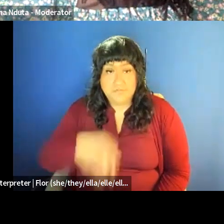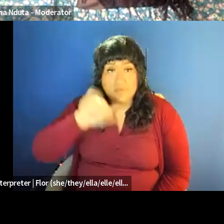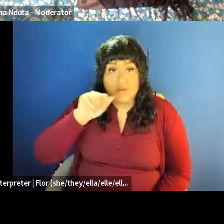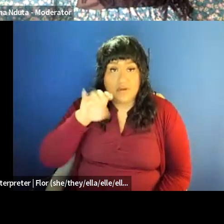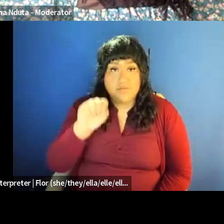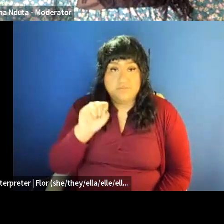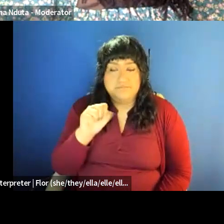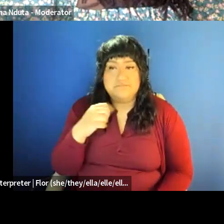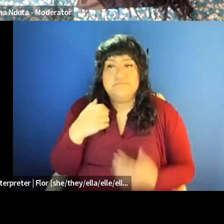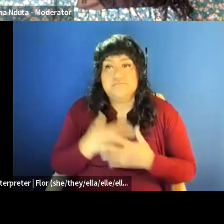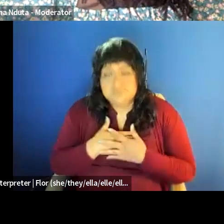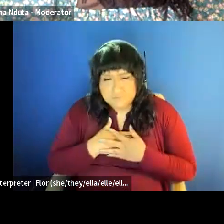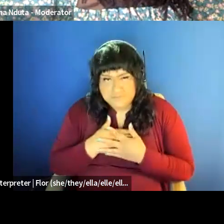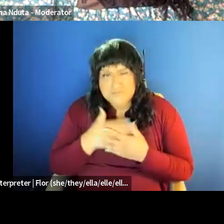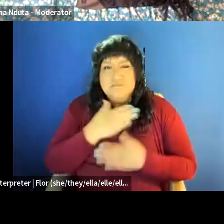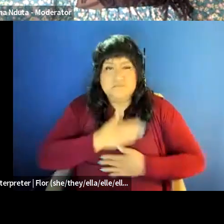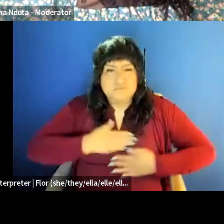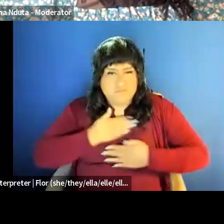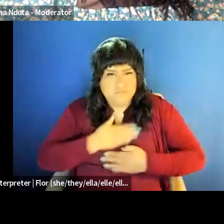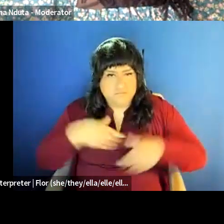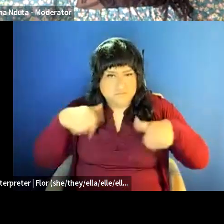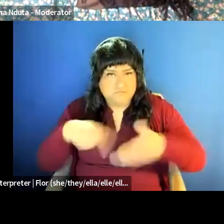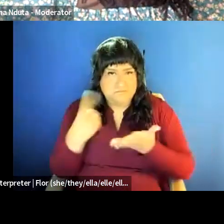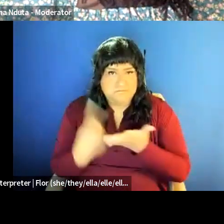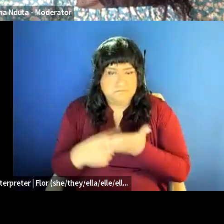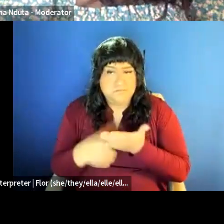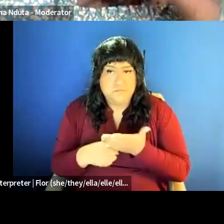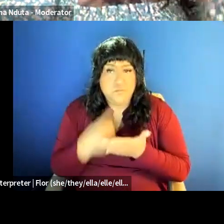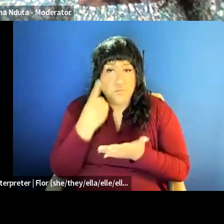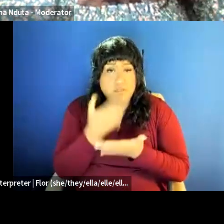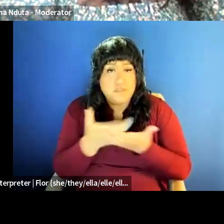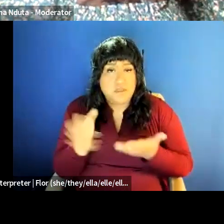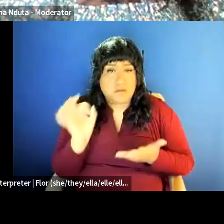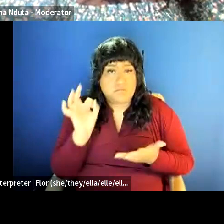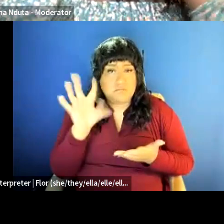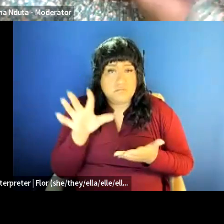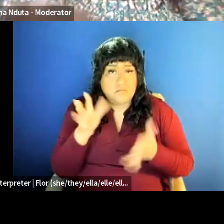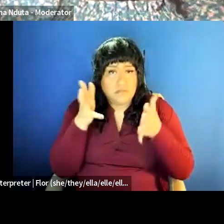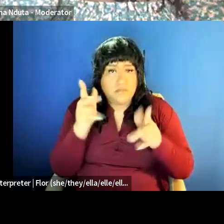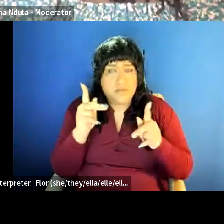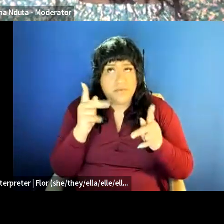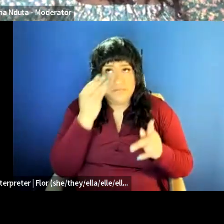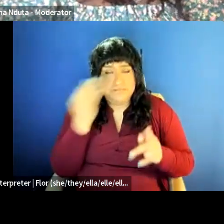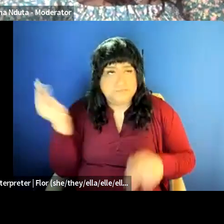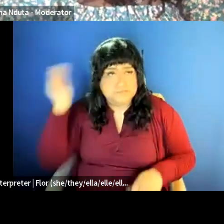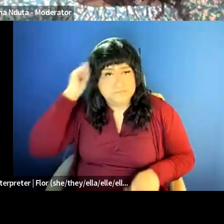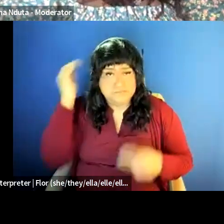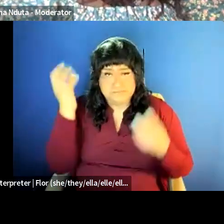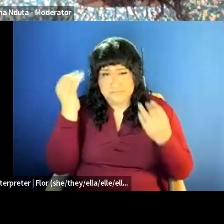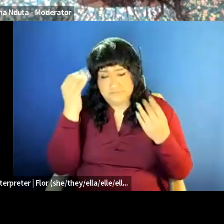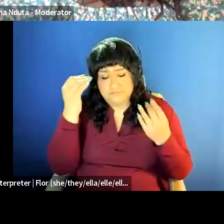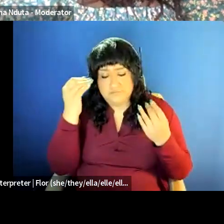I appreciate this conversation. The one thing I want to leave folks with is just a keen understanding that